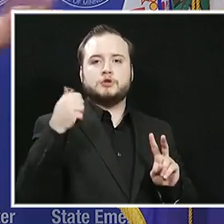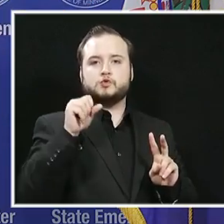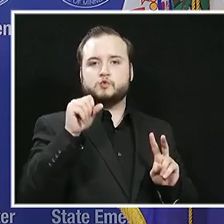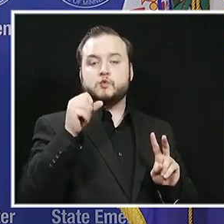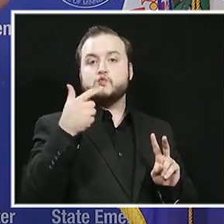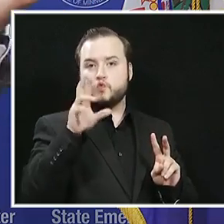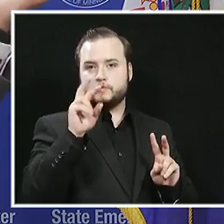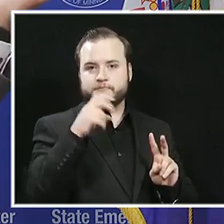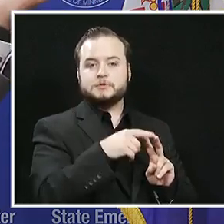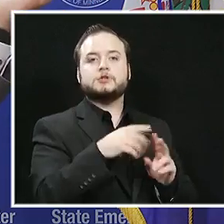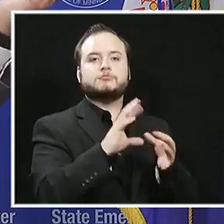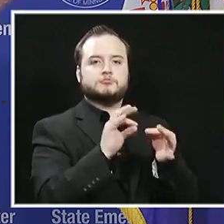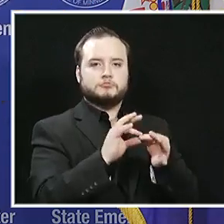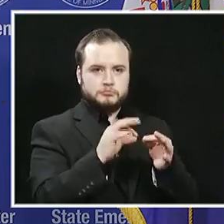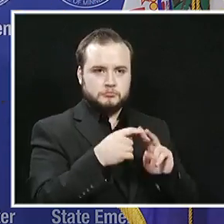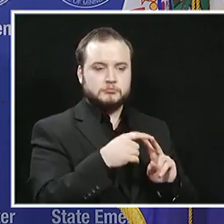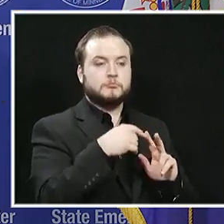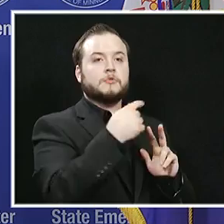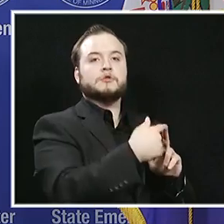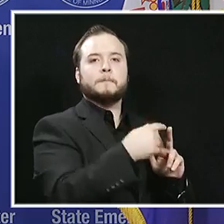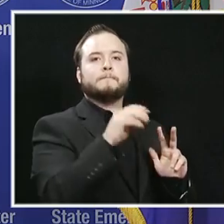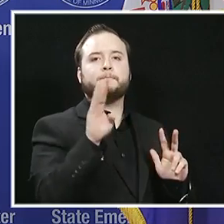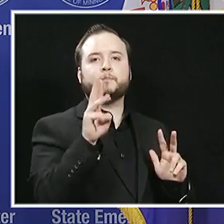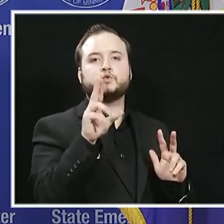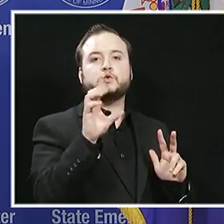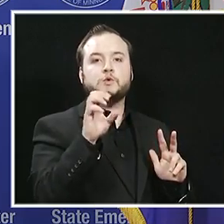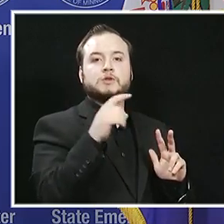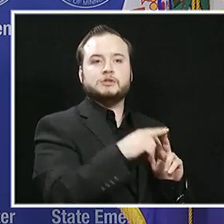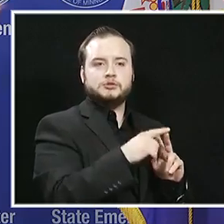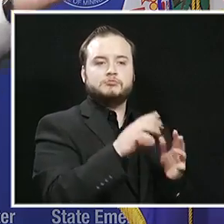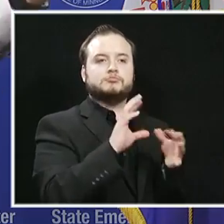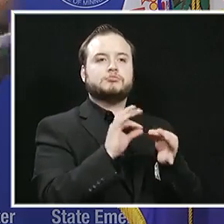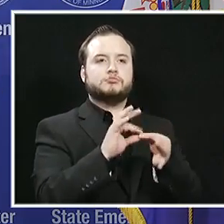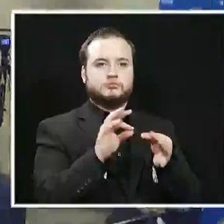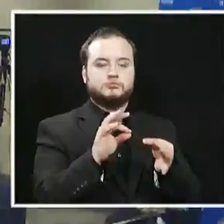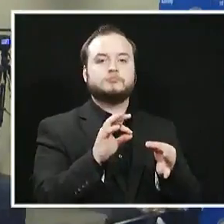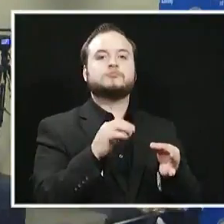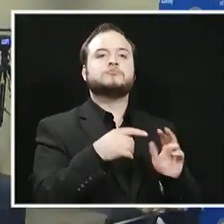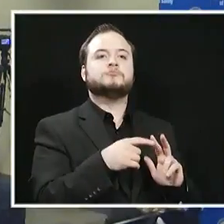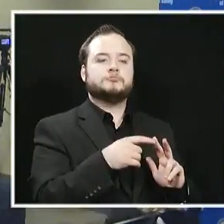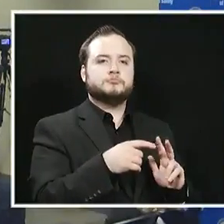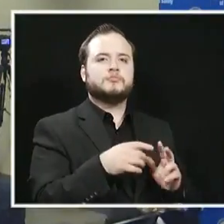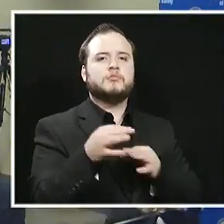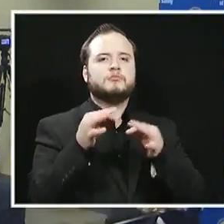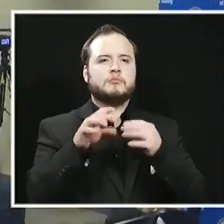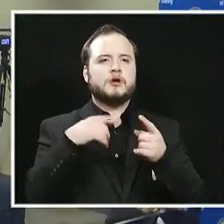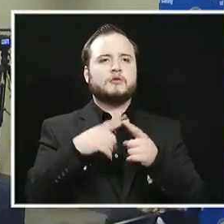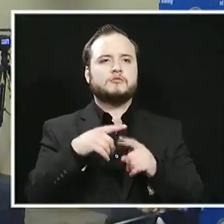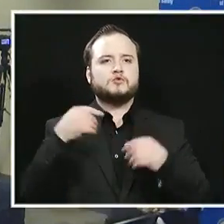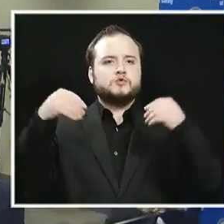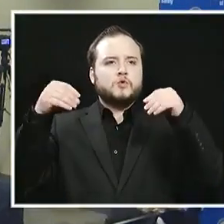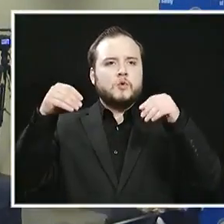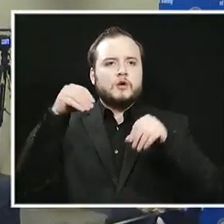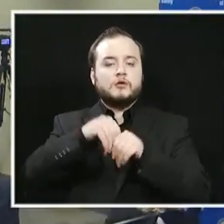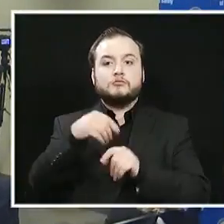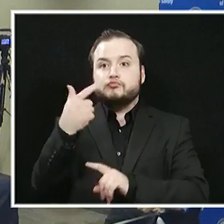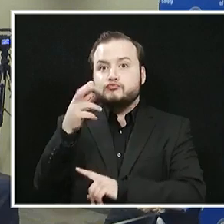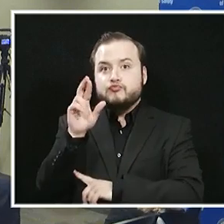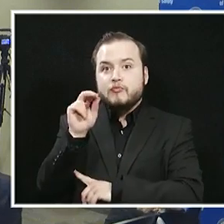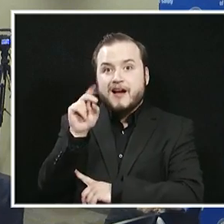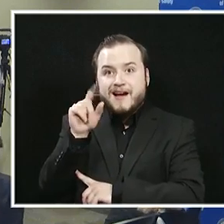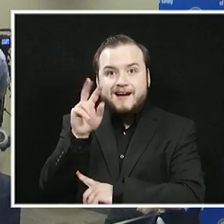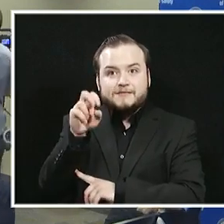shops on Grand, are the shops in Mankato going to be back open, and how will that look? So Commissioner. Thank you, Governor.